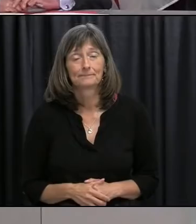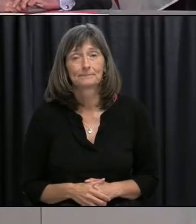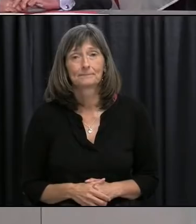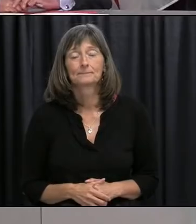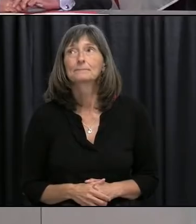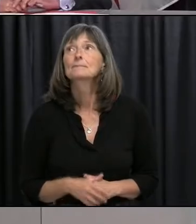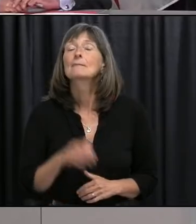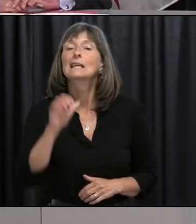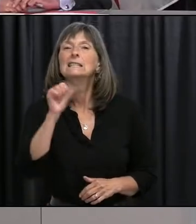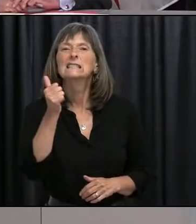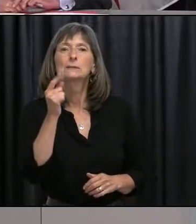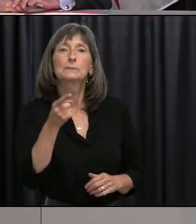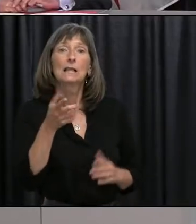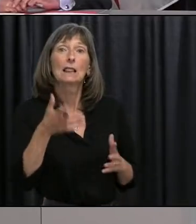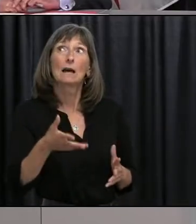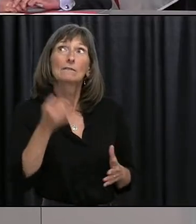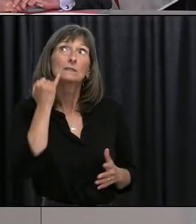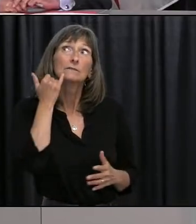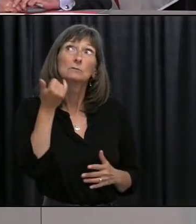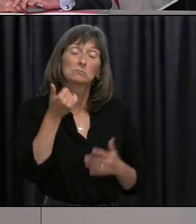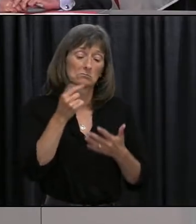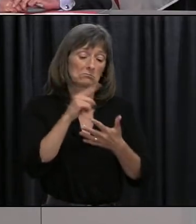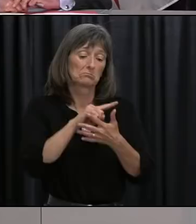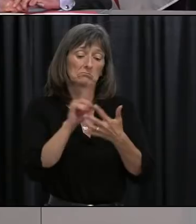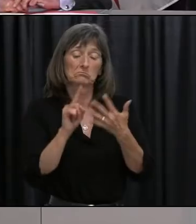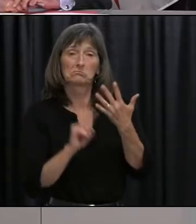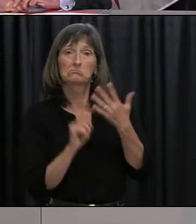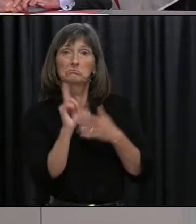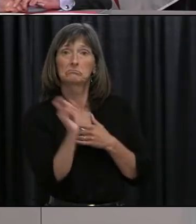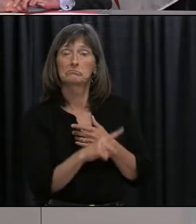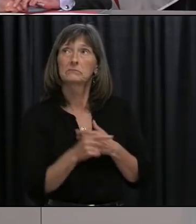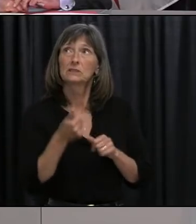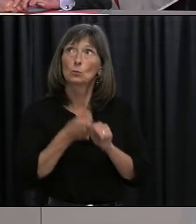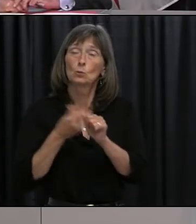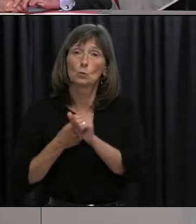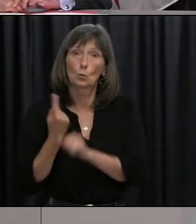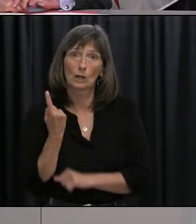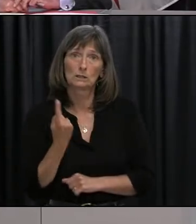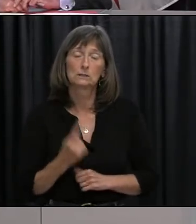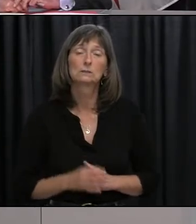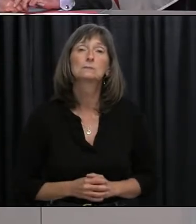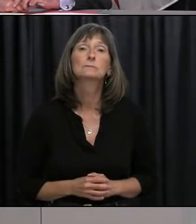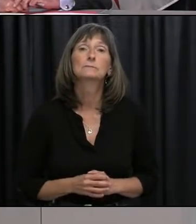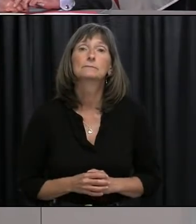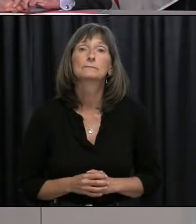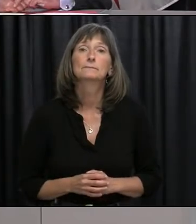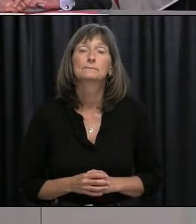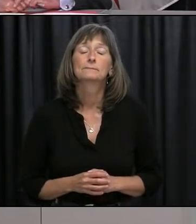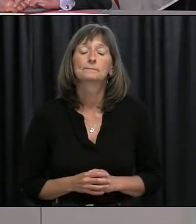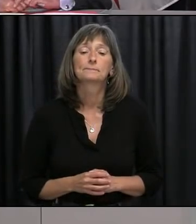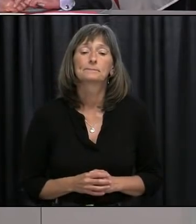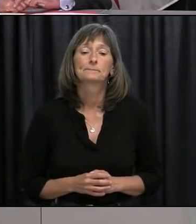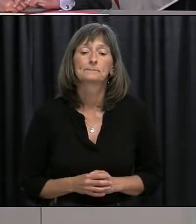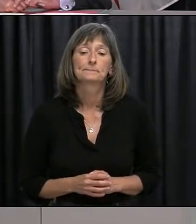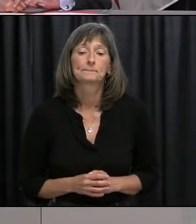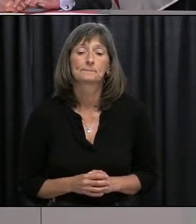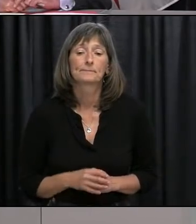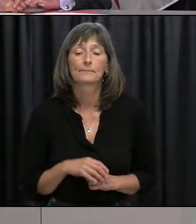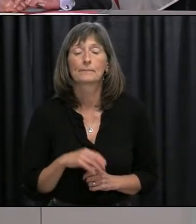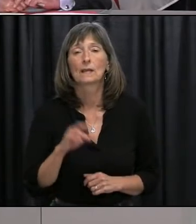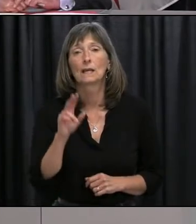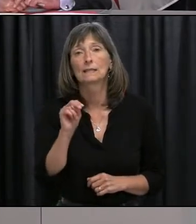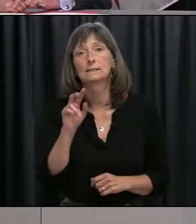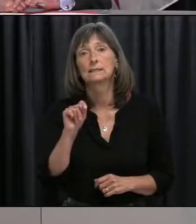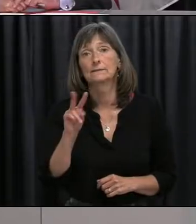We have about 10 minutes left, so we could get a quick question from each reporter. So I'd ask that you keep your preamble short And we'll start with